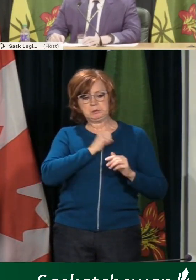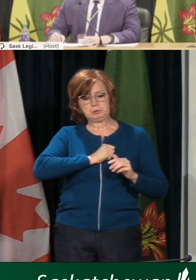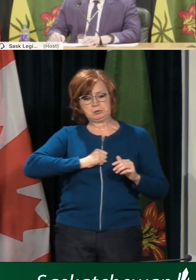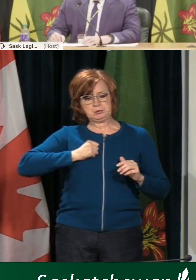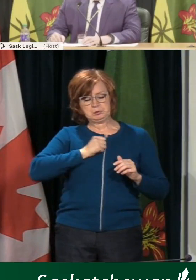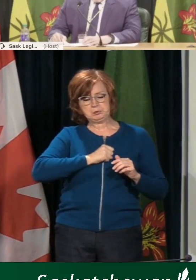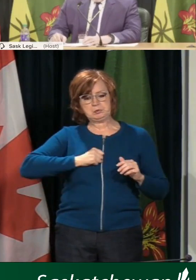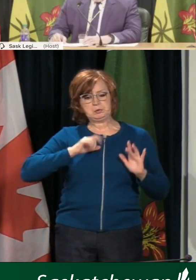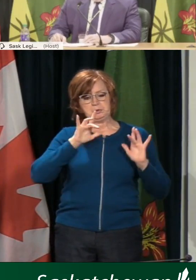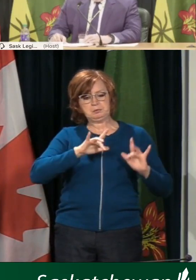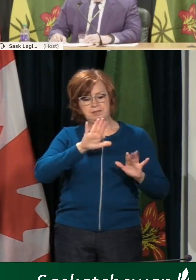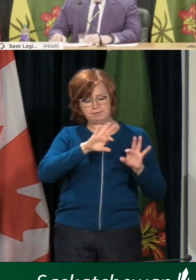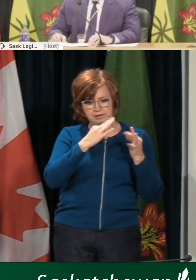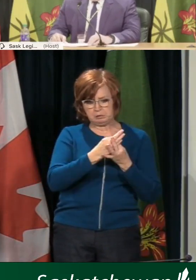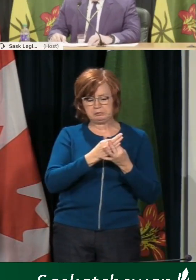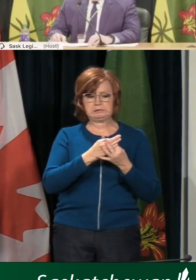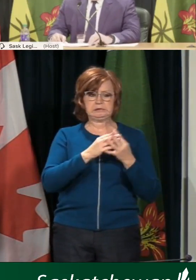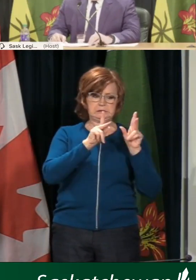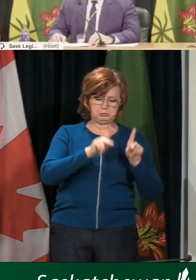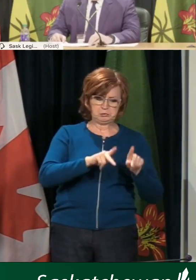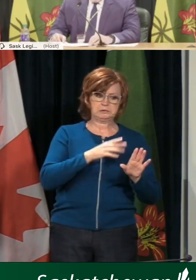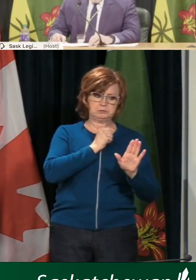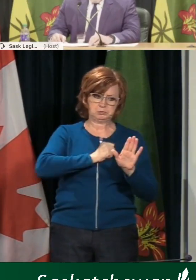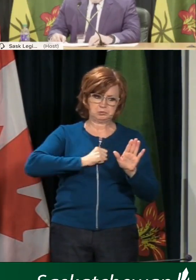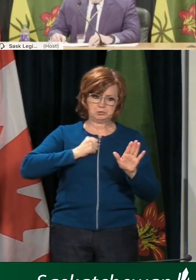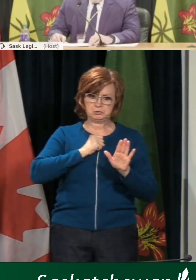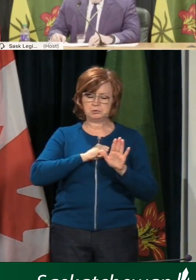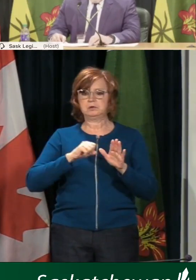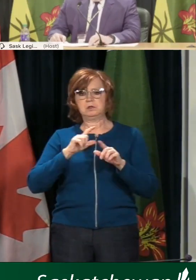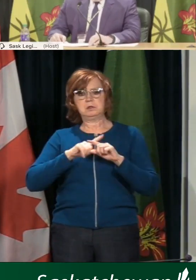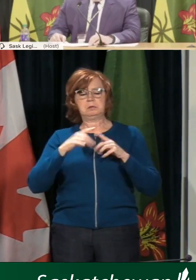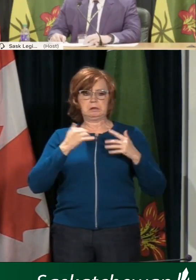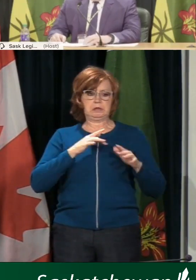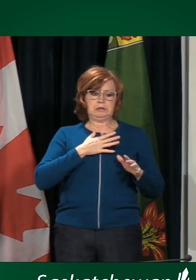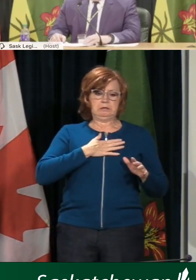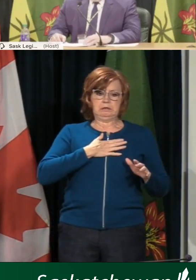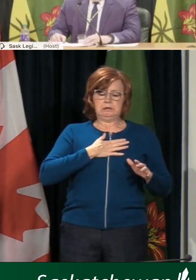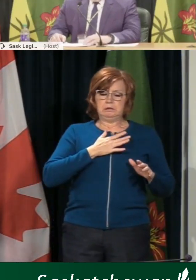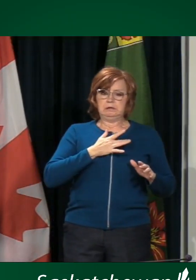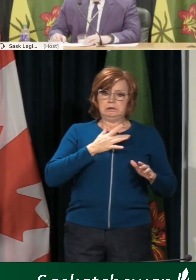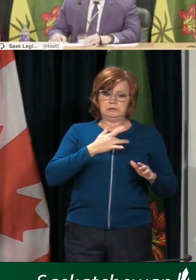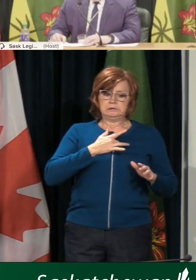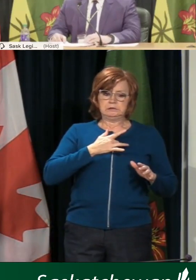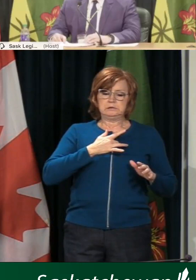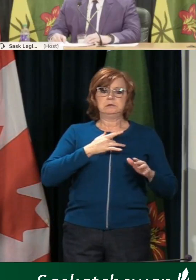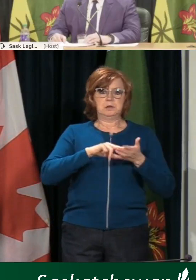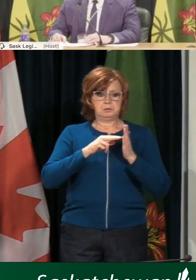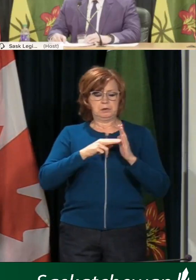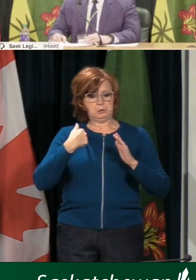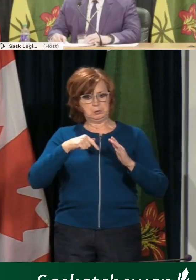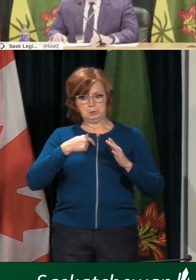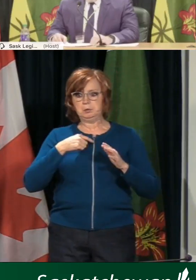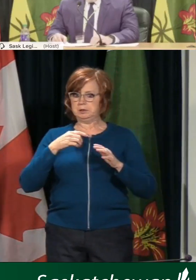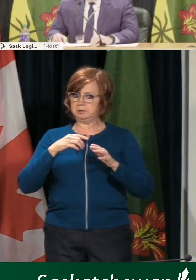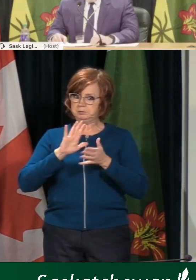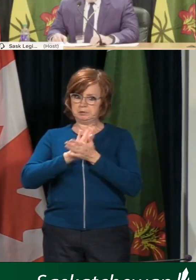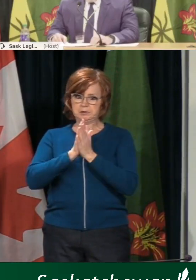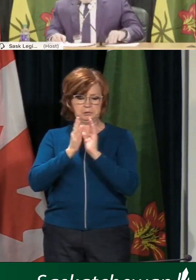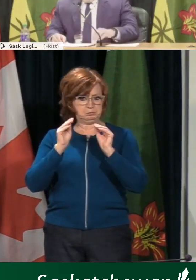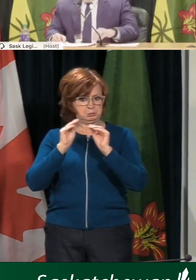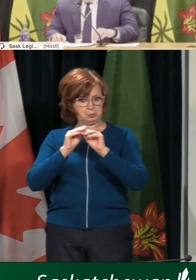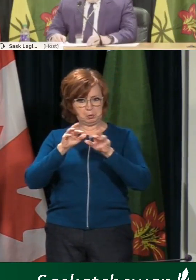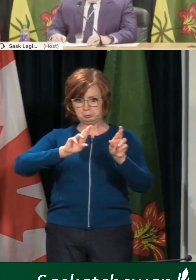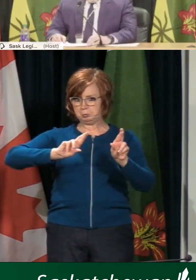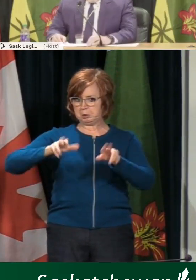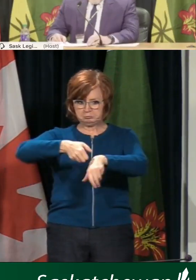of this individual. This sad outcome should remind us to strengthen our resolve to combat COVID-19. And while